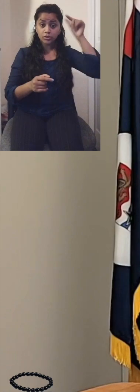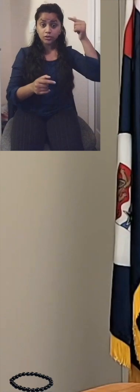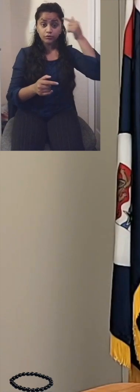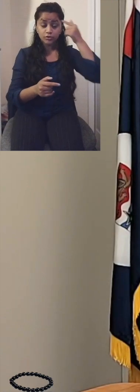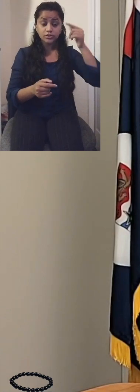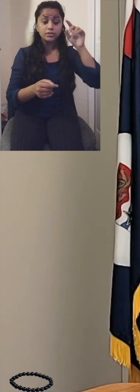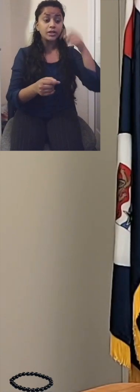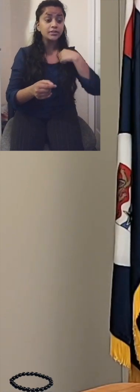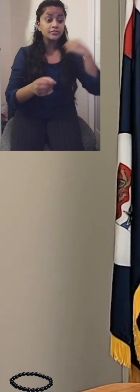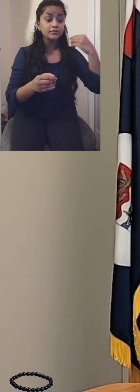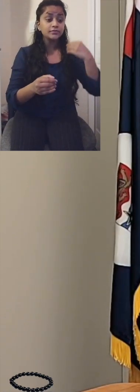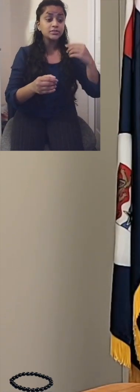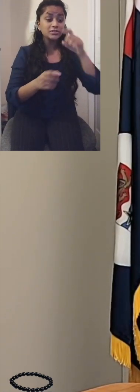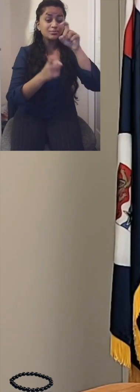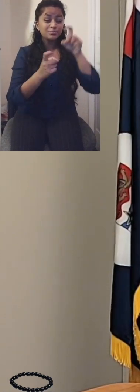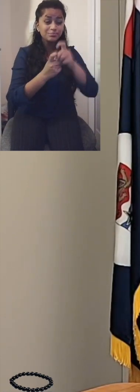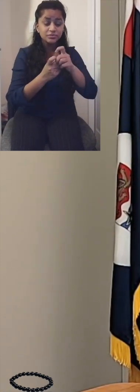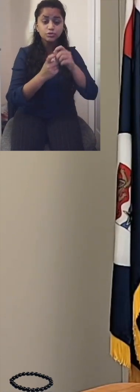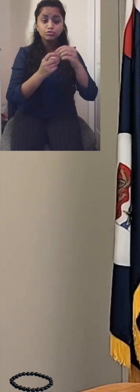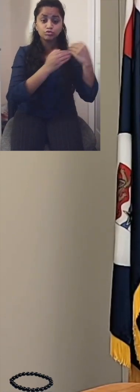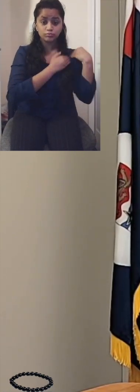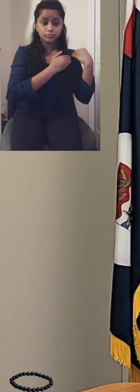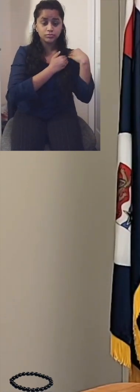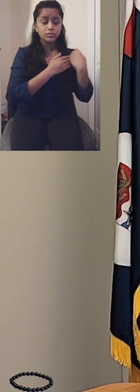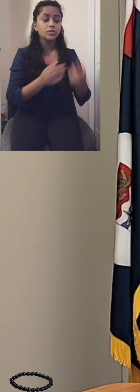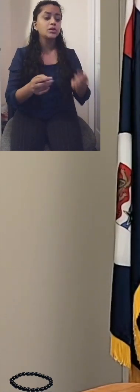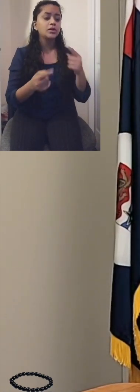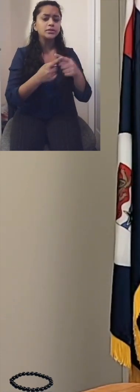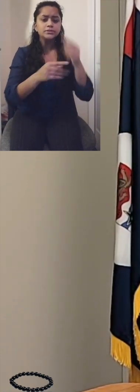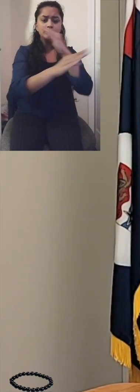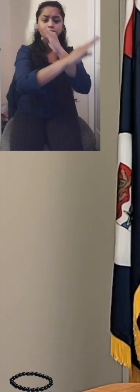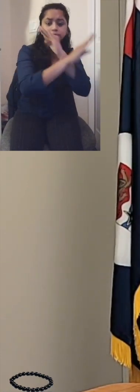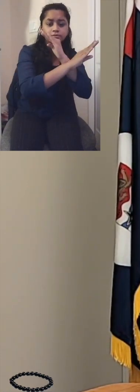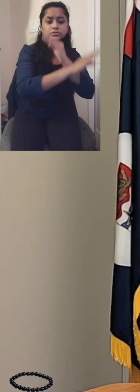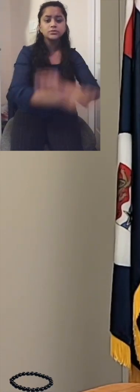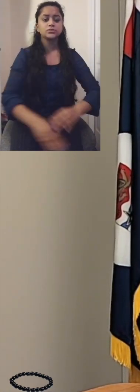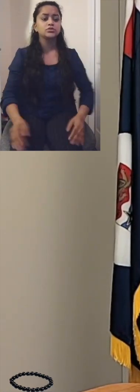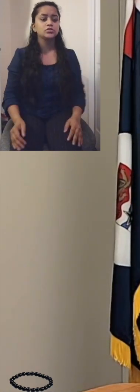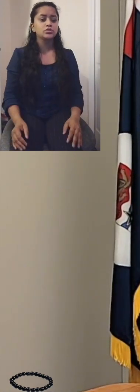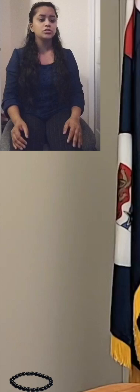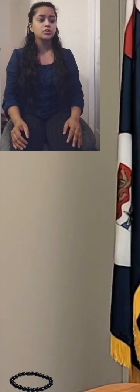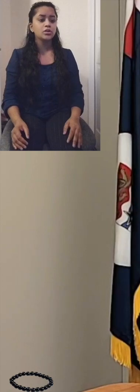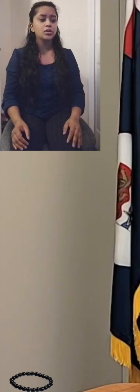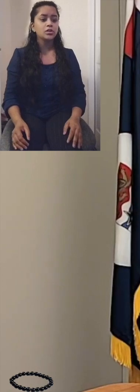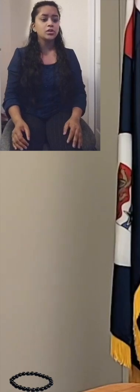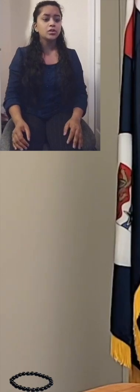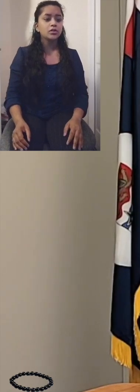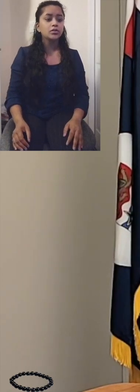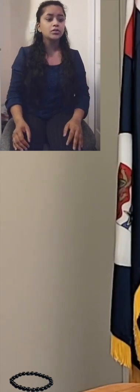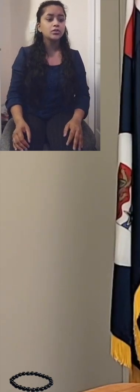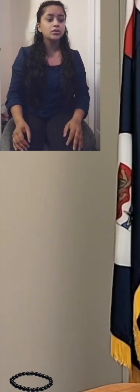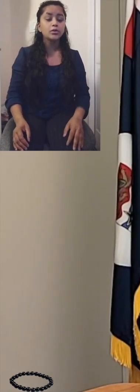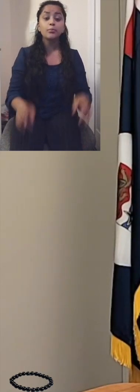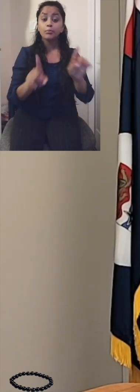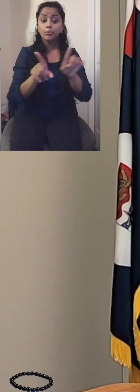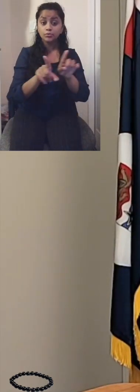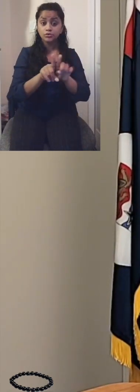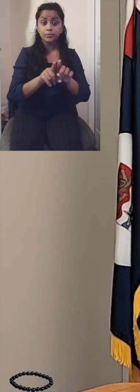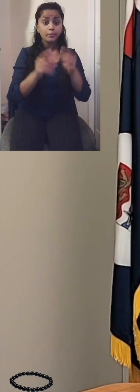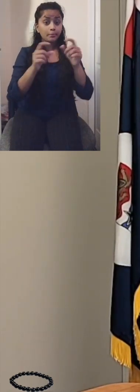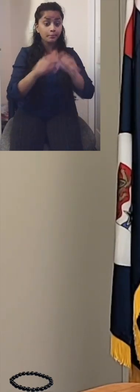really seriously for things like defence and external affairs. But the most important ones I see